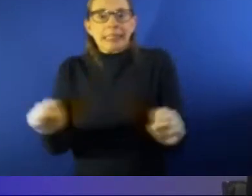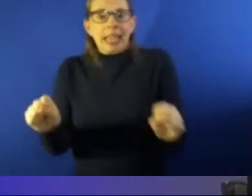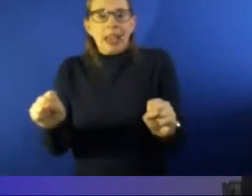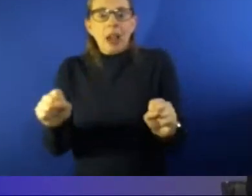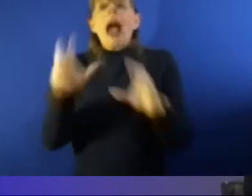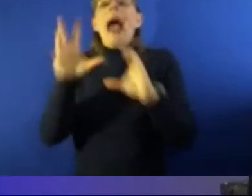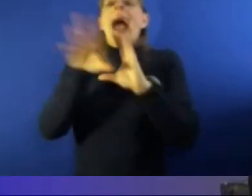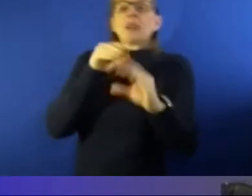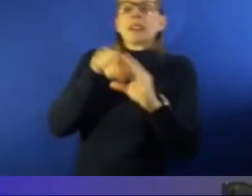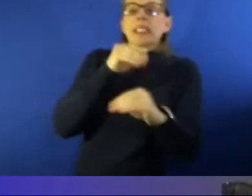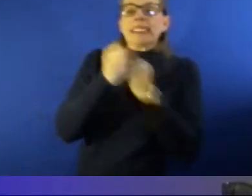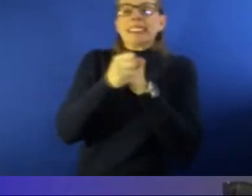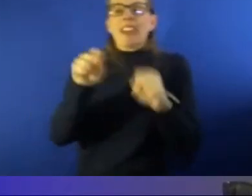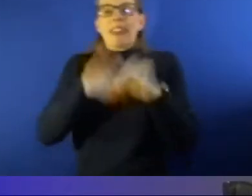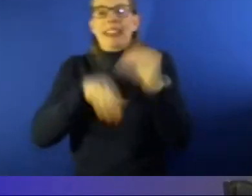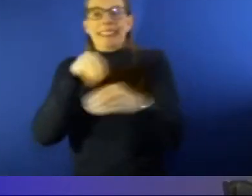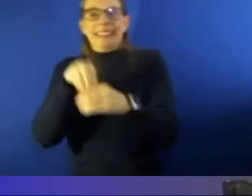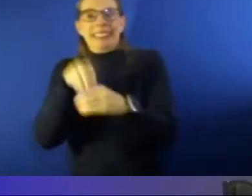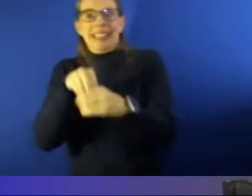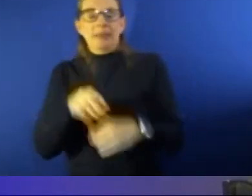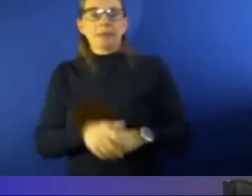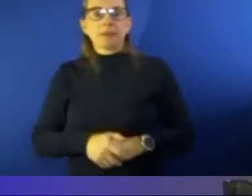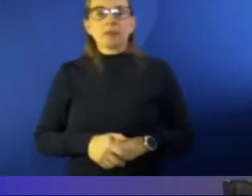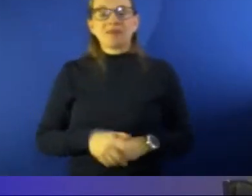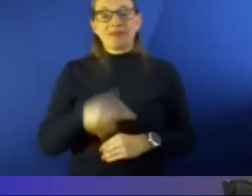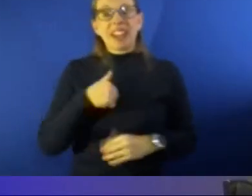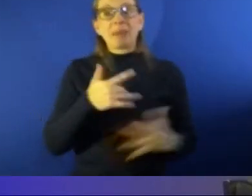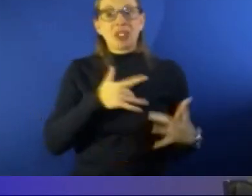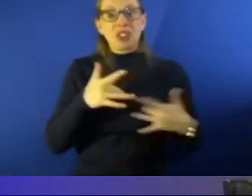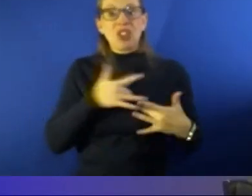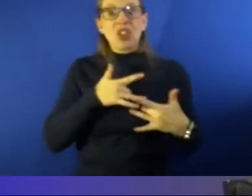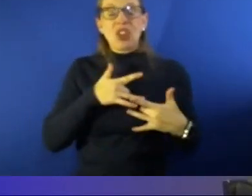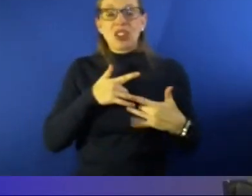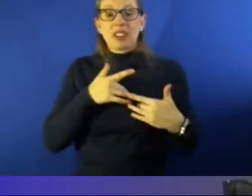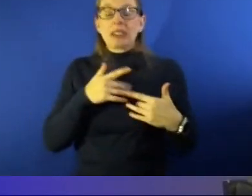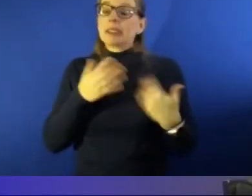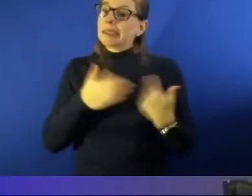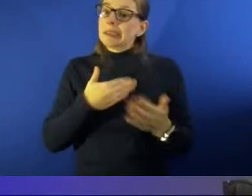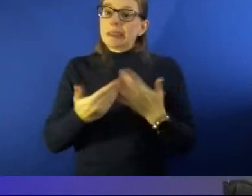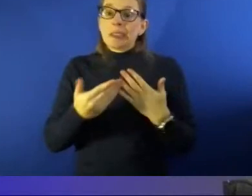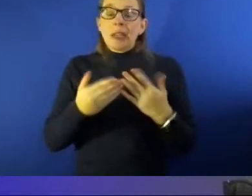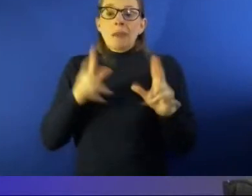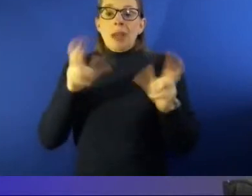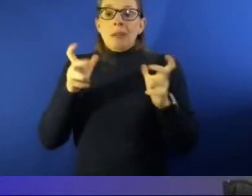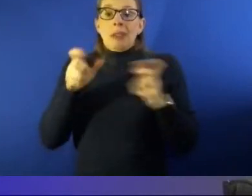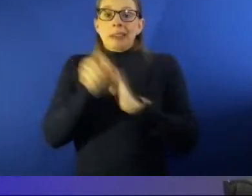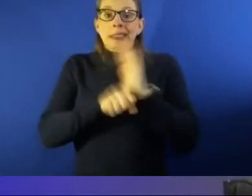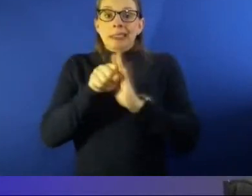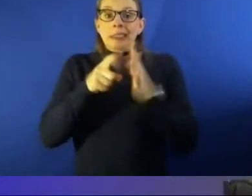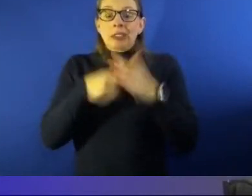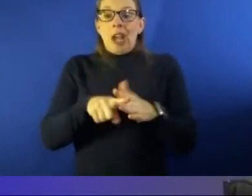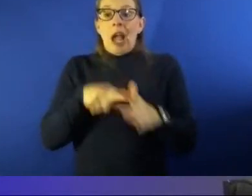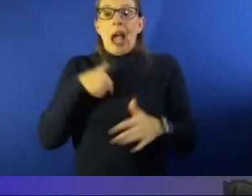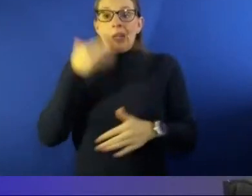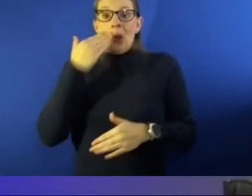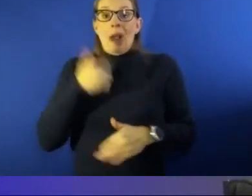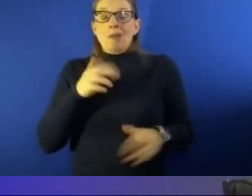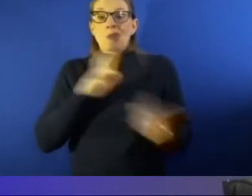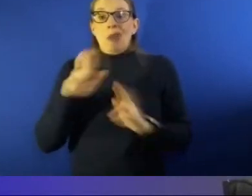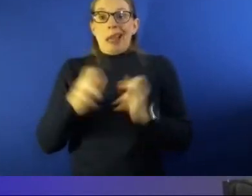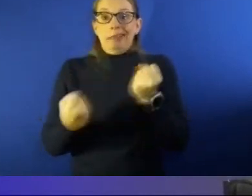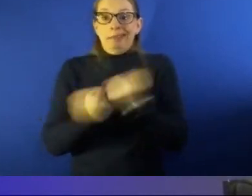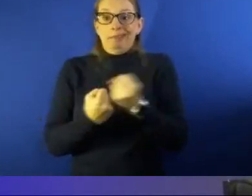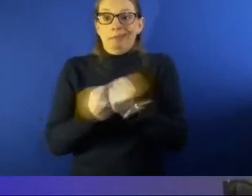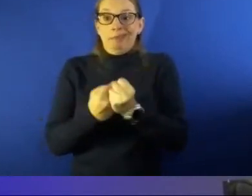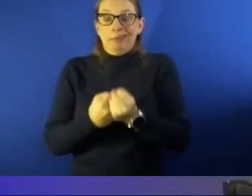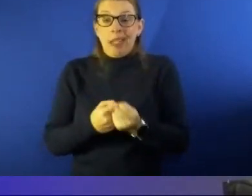outdoors is safer than indoors. I am concerned about what happens when basketball season gets going. I know I'm ready to cheer for basketball too. I'm a big sports fan. And so